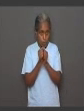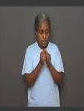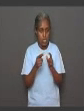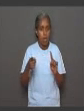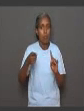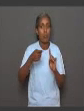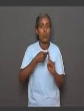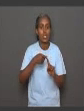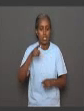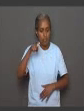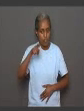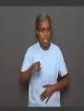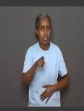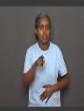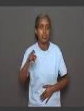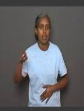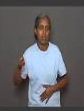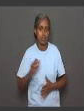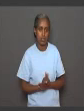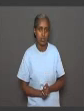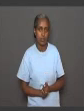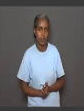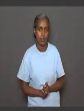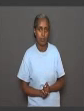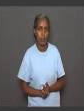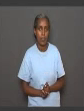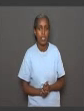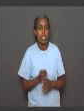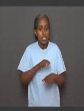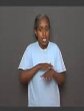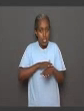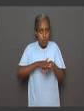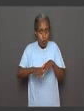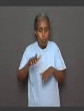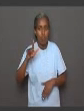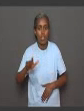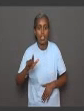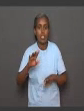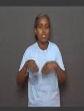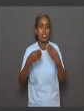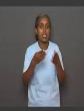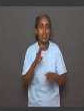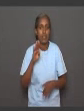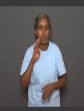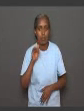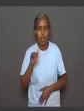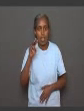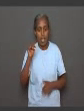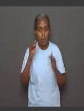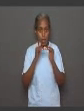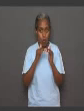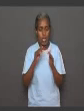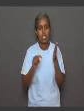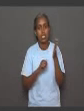positive x-axis. The slope of L is given by m equals the